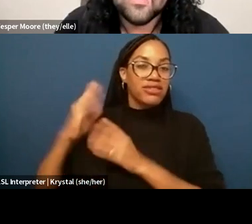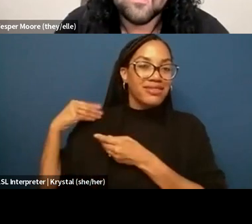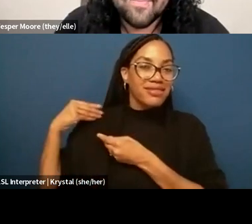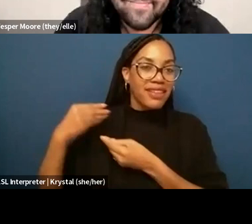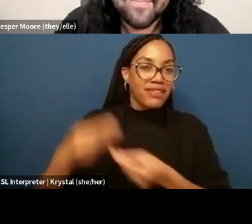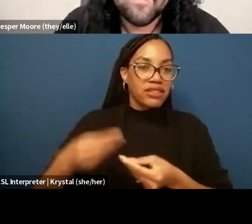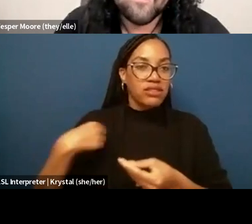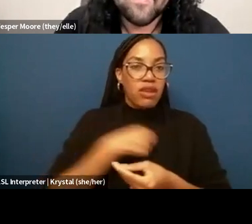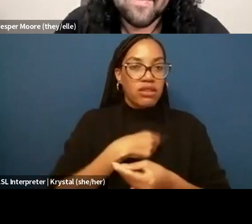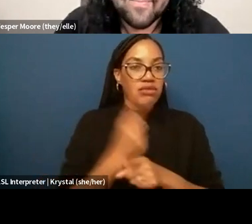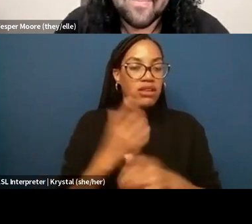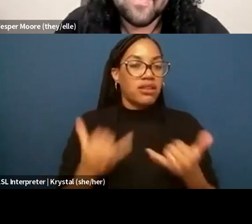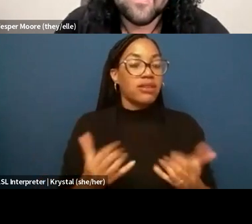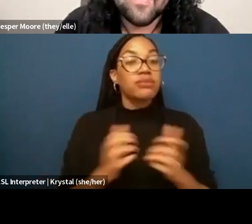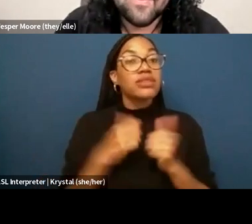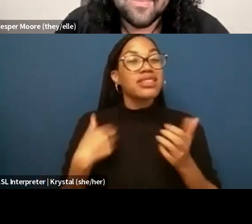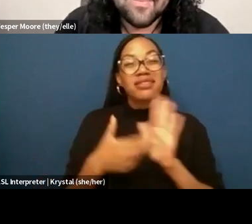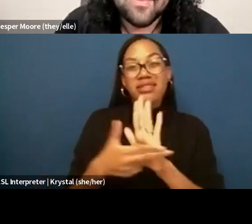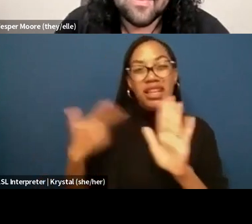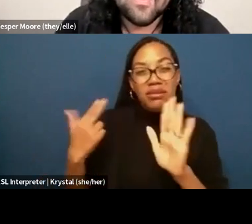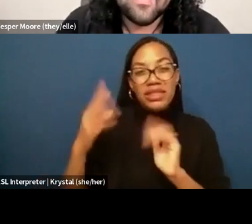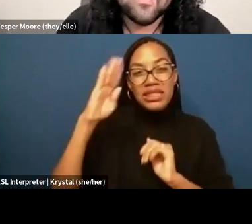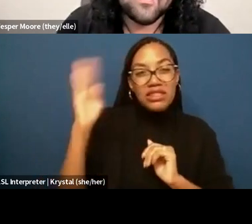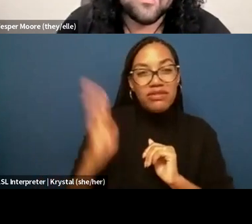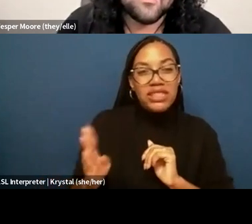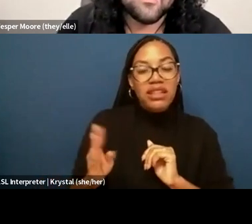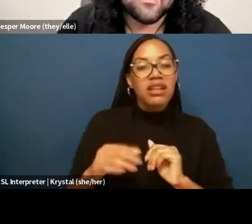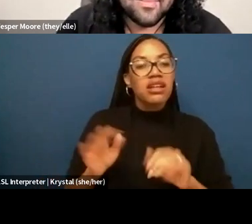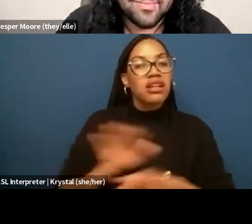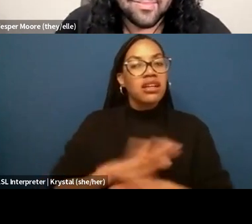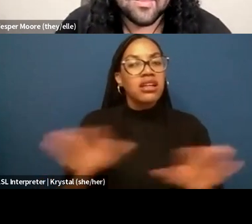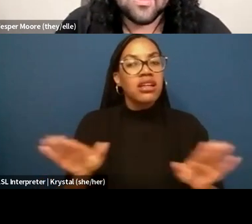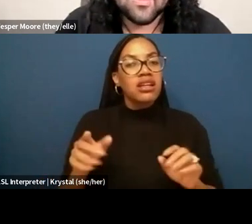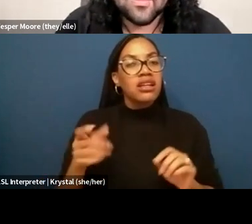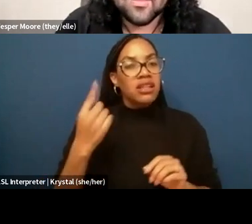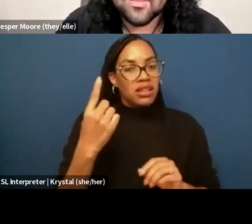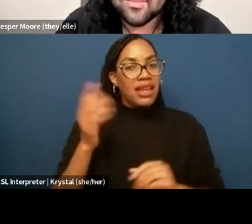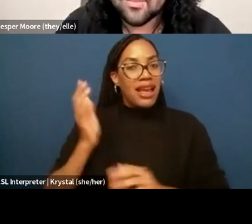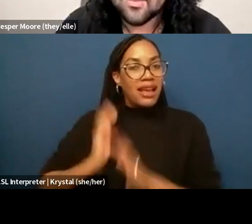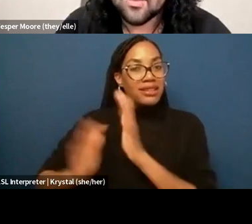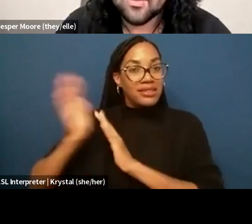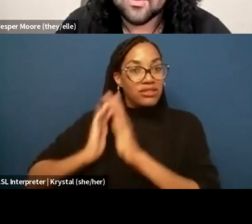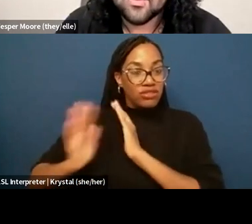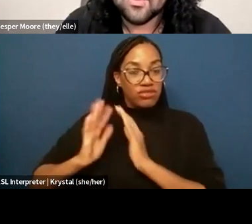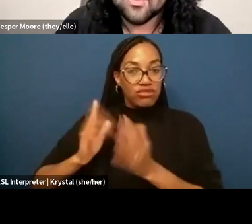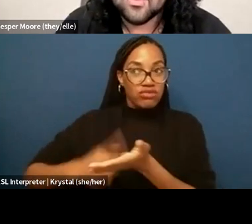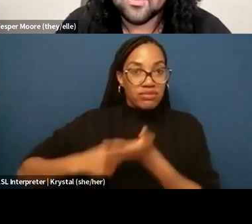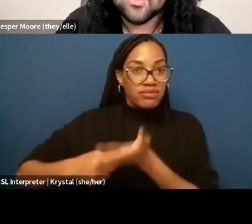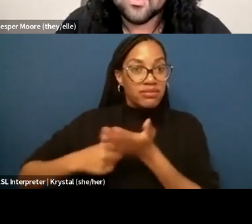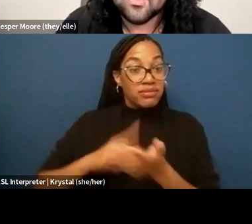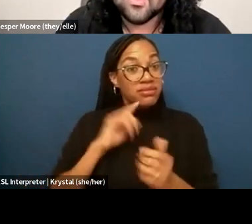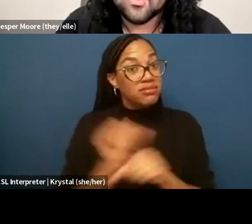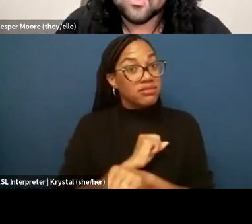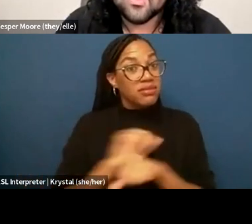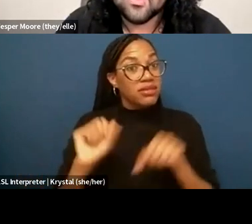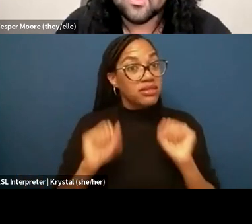labels like schizophrenia. If someone doesn't even know that ancestor veneration is a thing, let alone those of